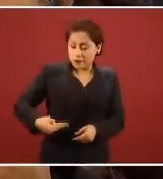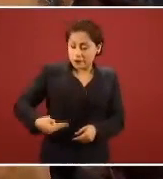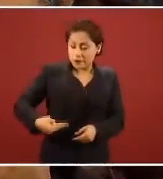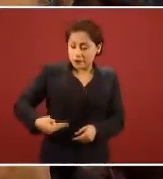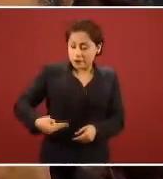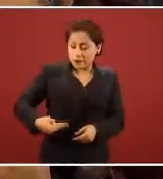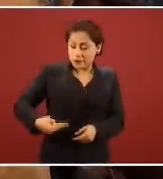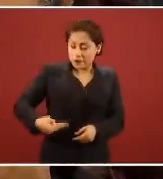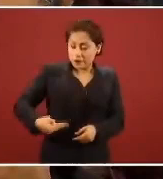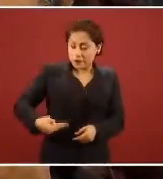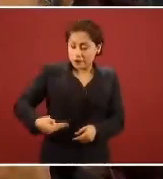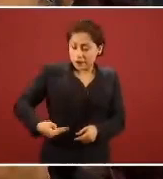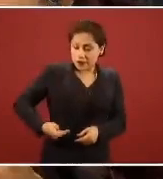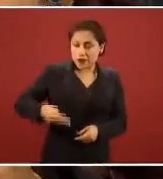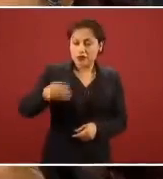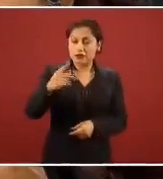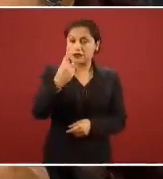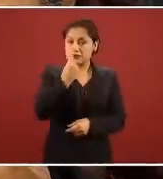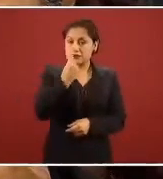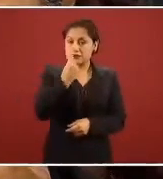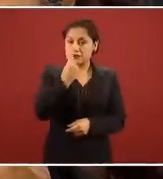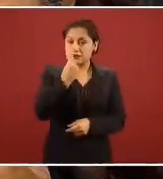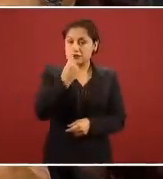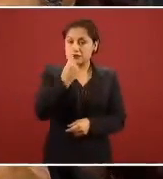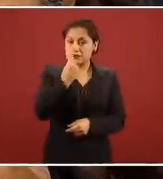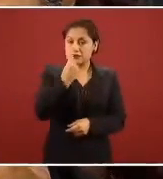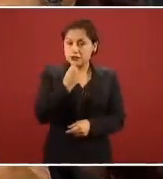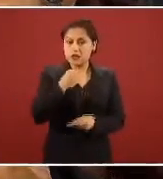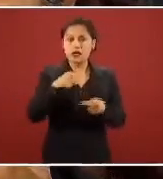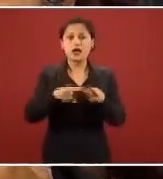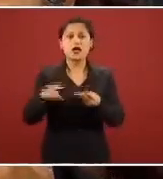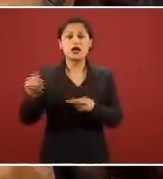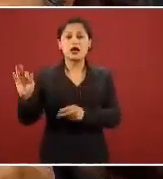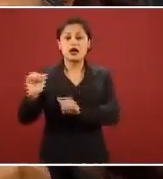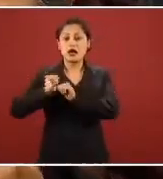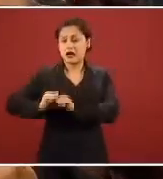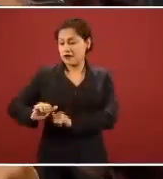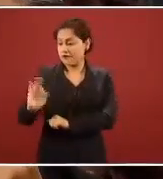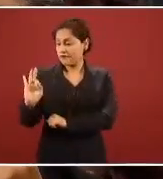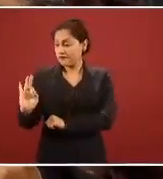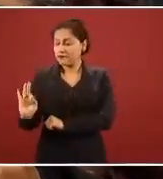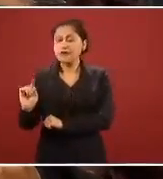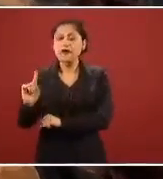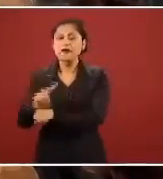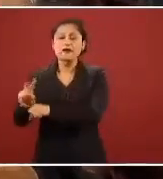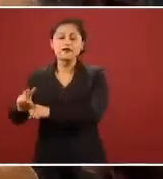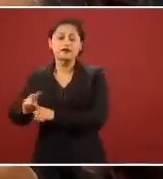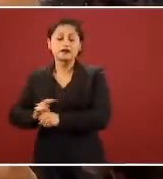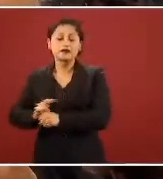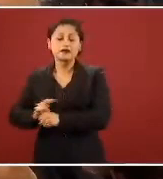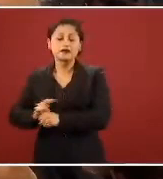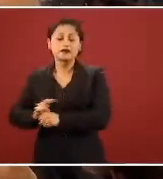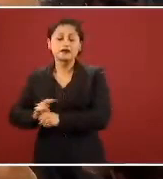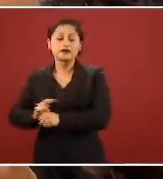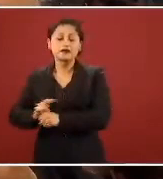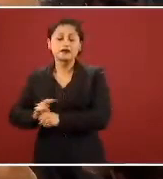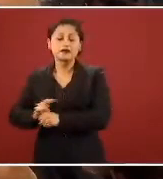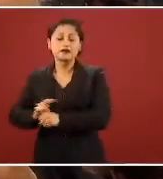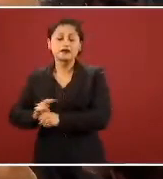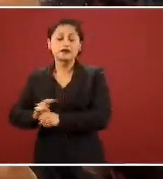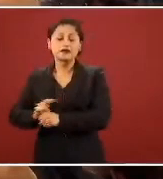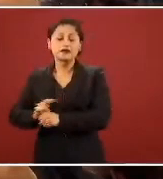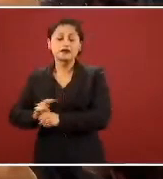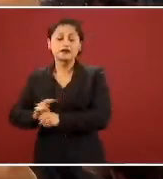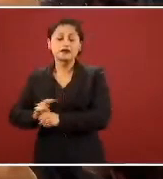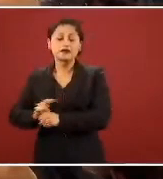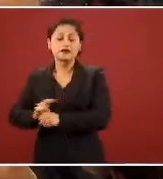investigación, investigating police, que venden, that sell, las órdenes de aprehensión a los mismos perpetradores, sell the orders